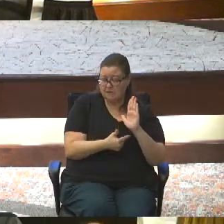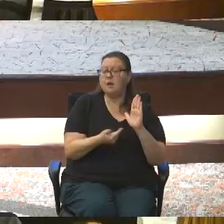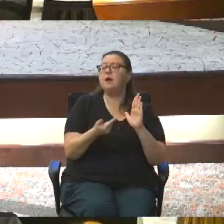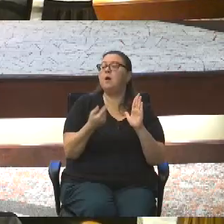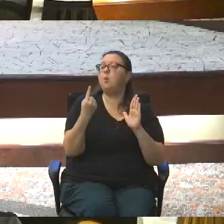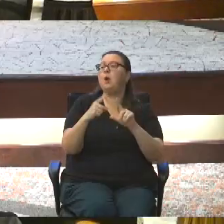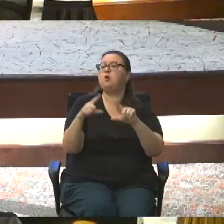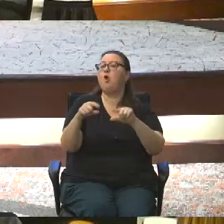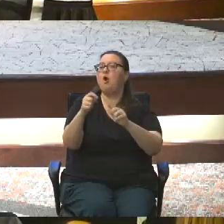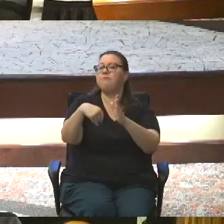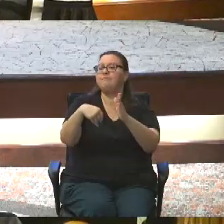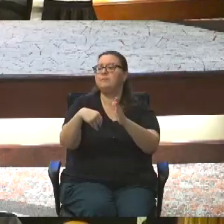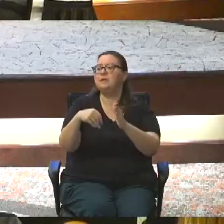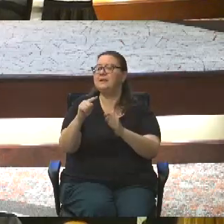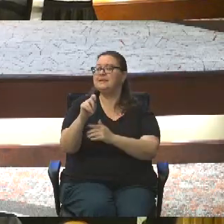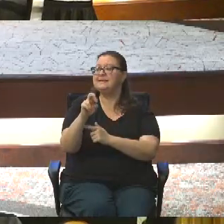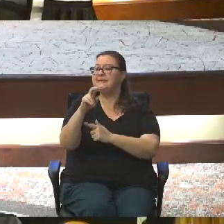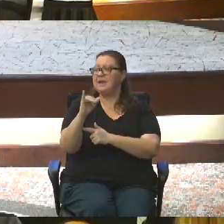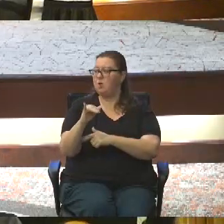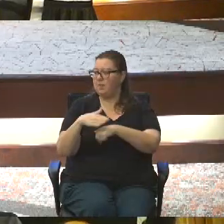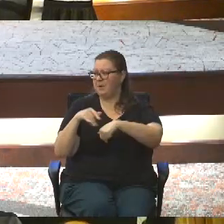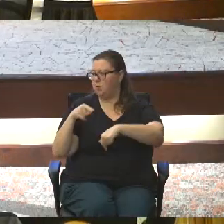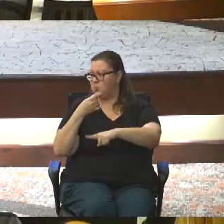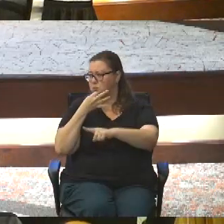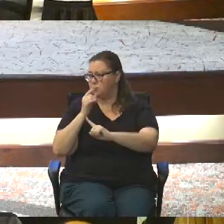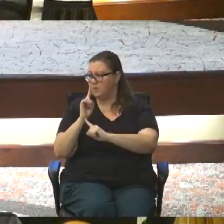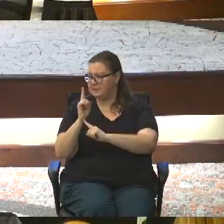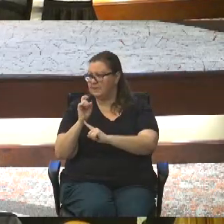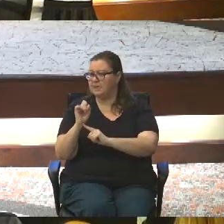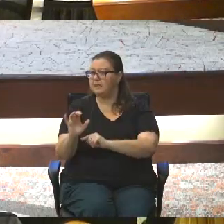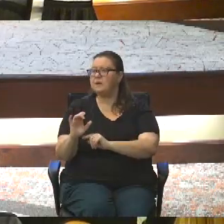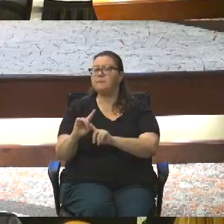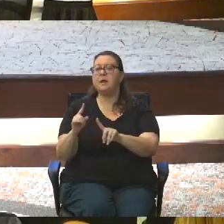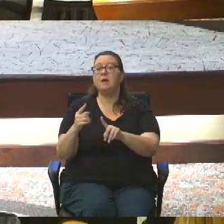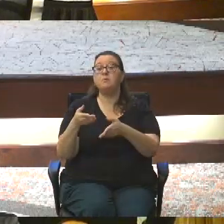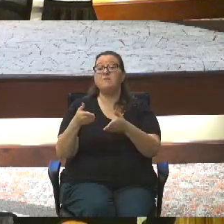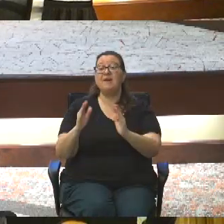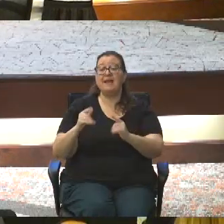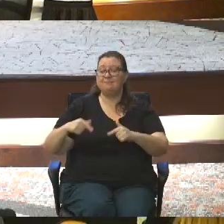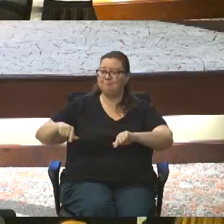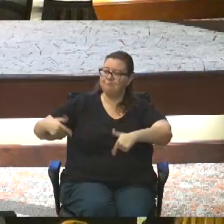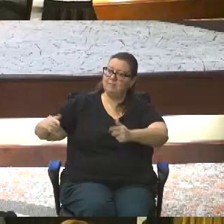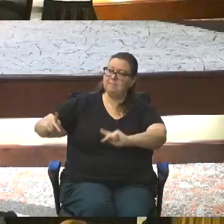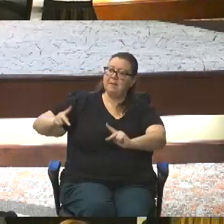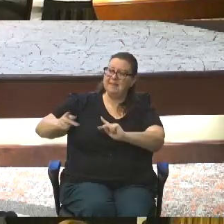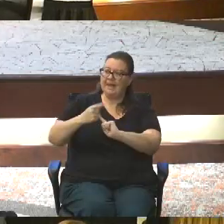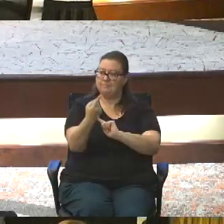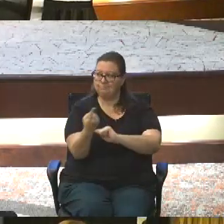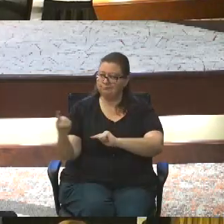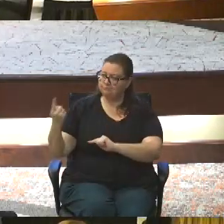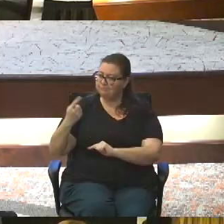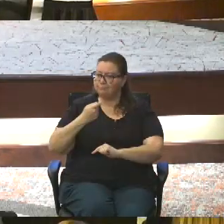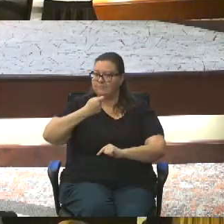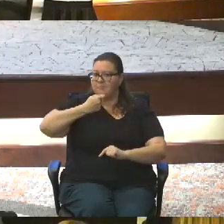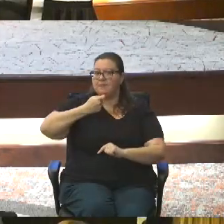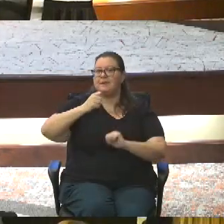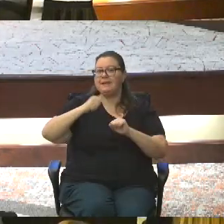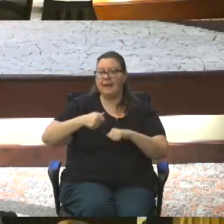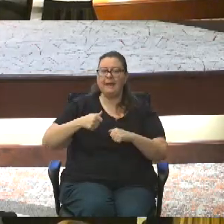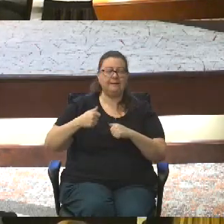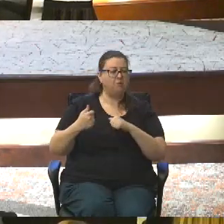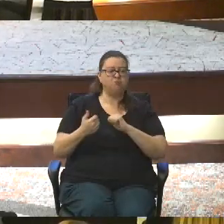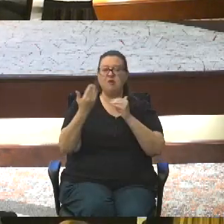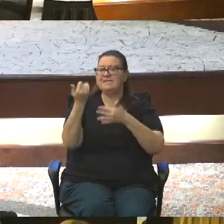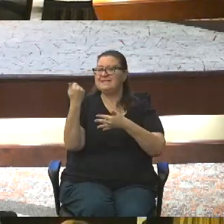Terry Brinkerhoff. I'll call you up here in a second. At this point, we provide an opportunity for the public to address the City Council on any